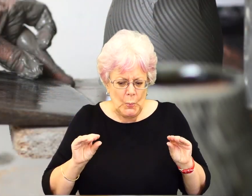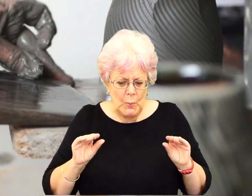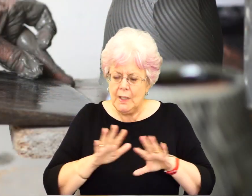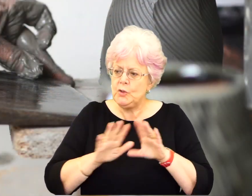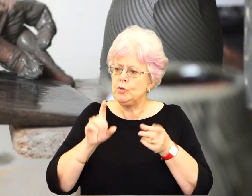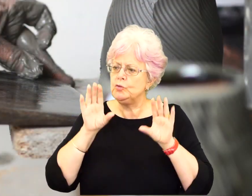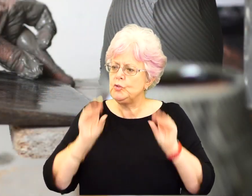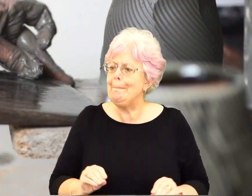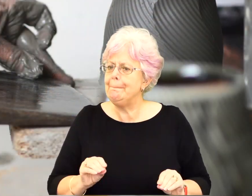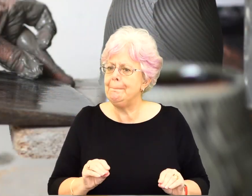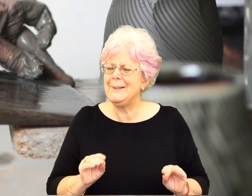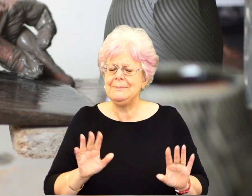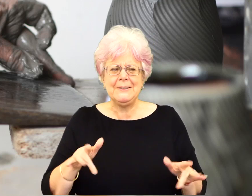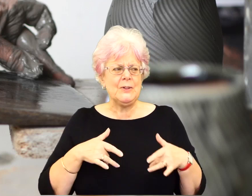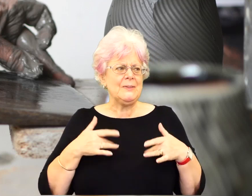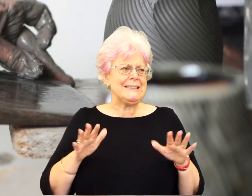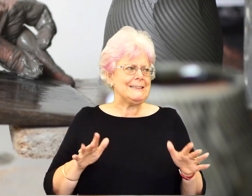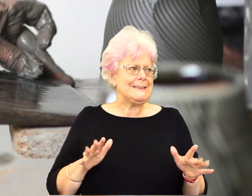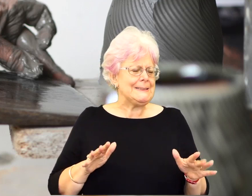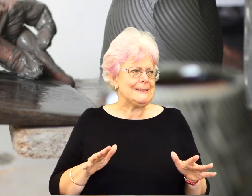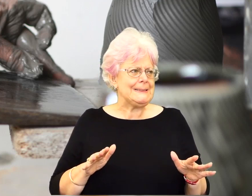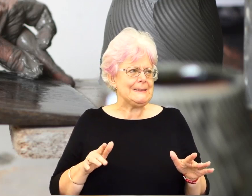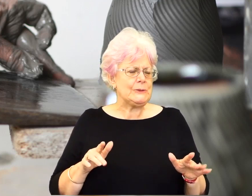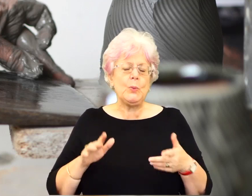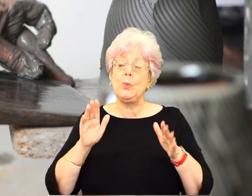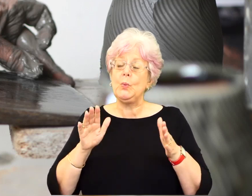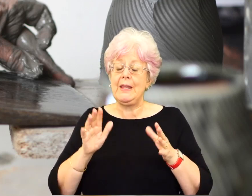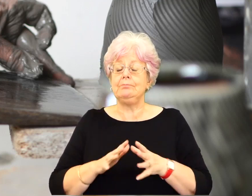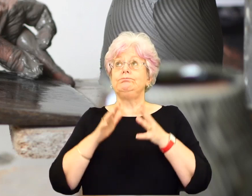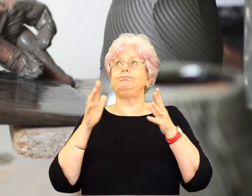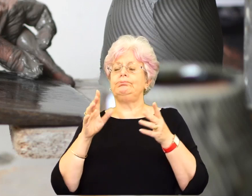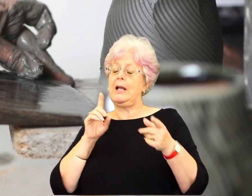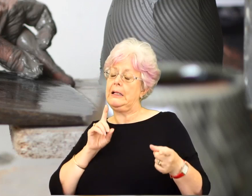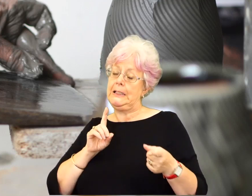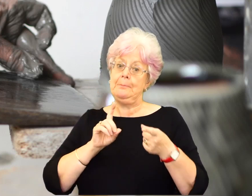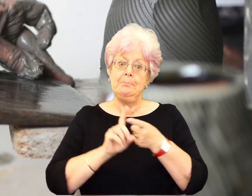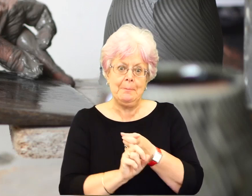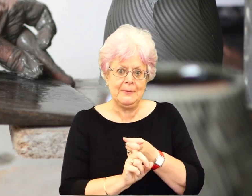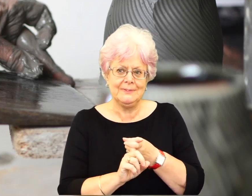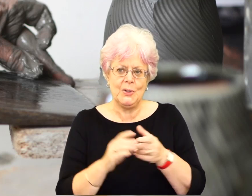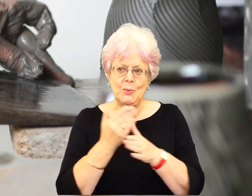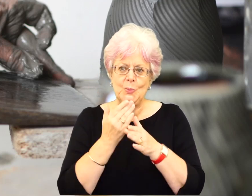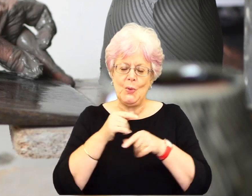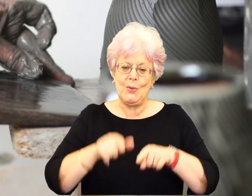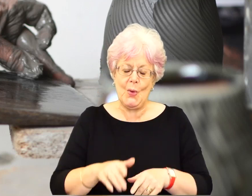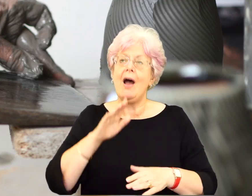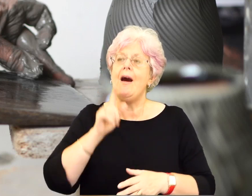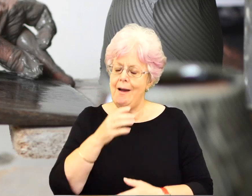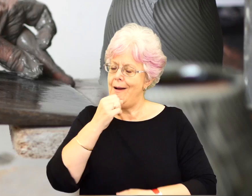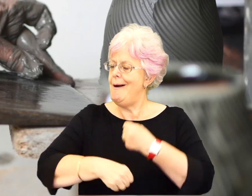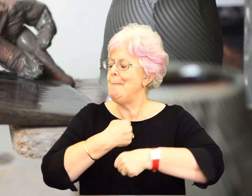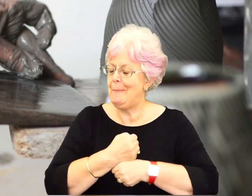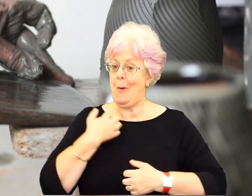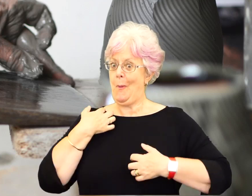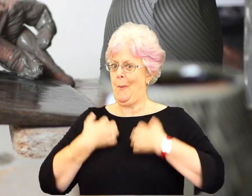commitment to make it work here. Yeah. So then it was exciting. Then once I'd made that